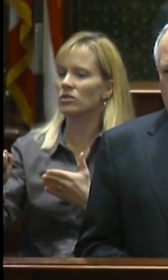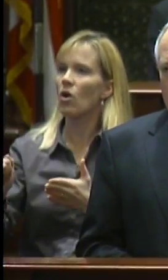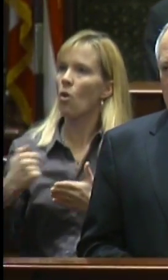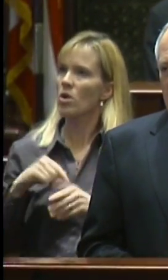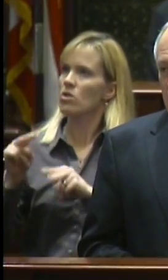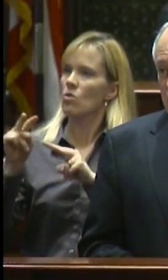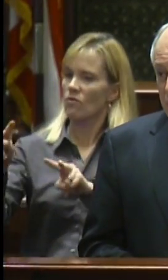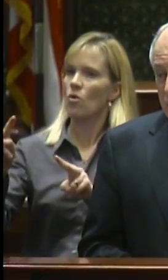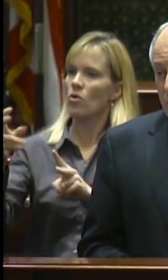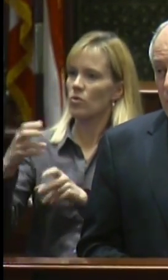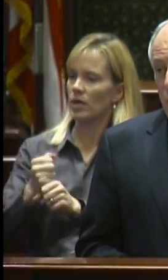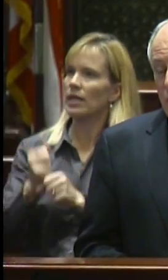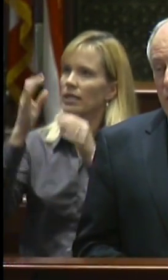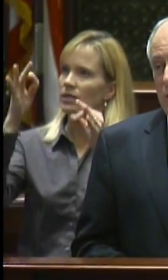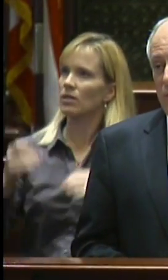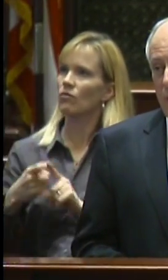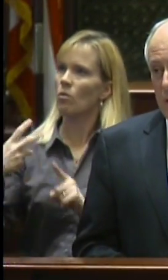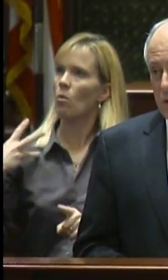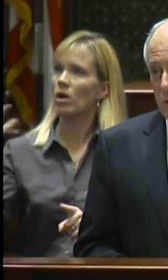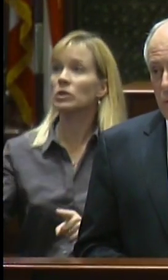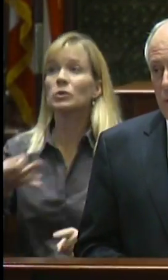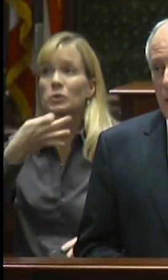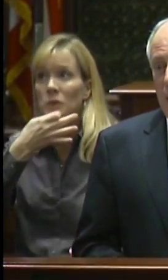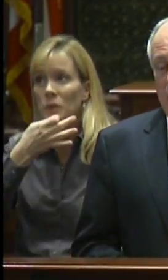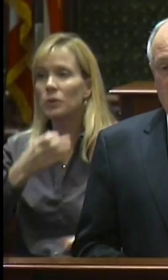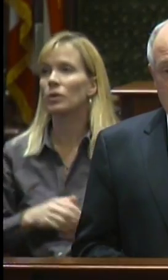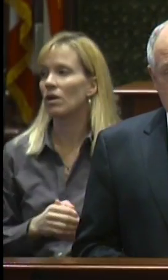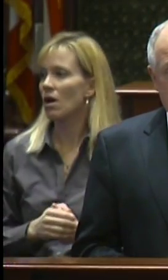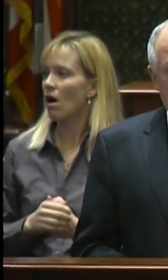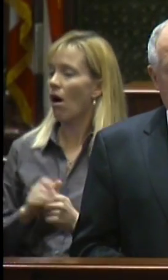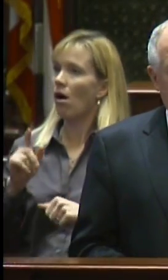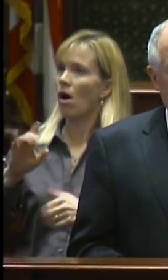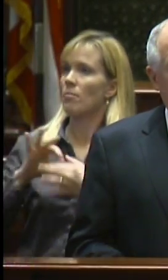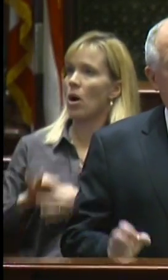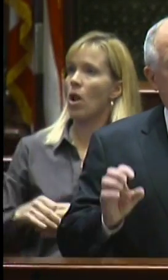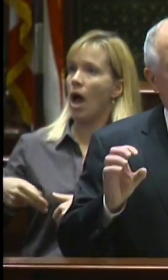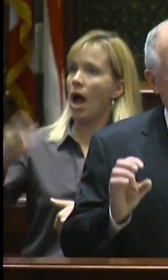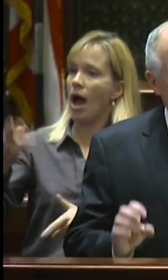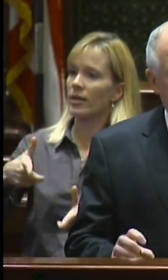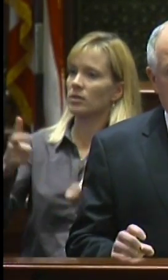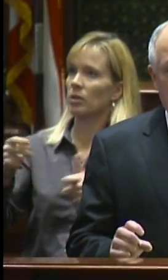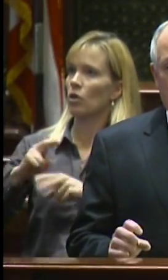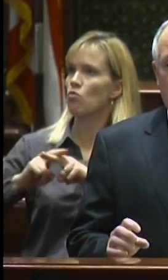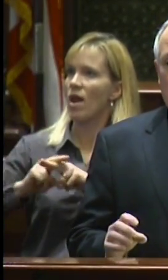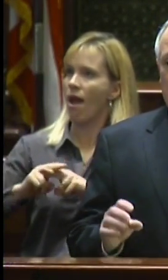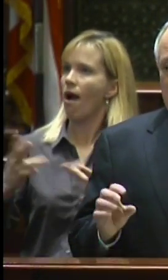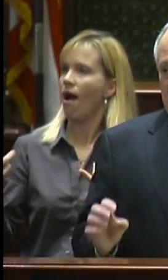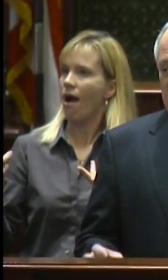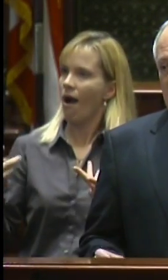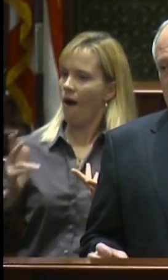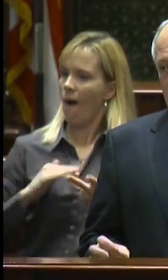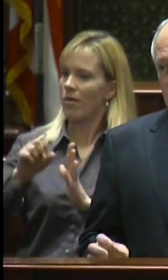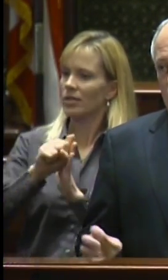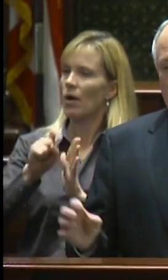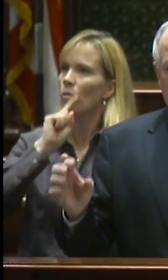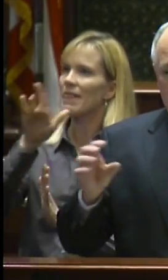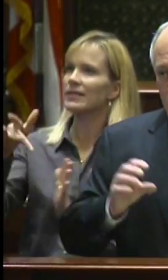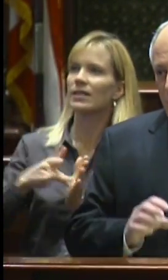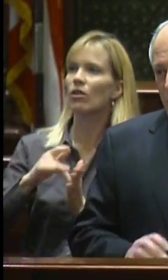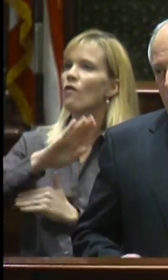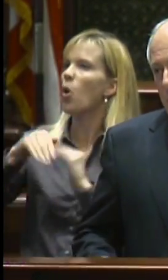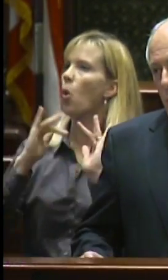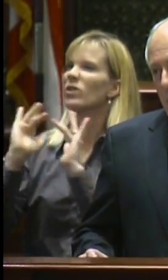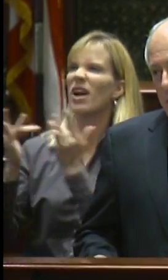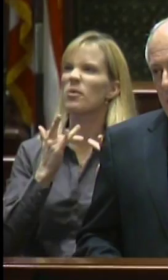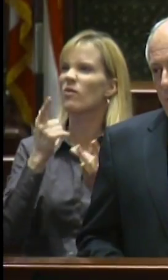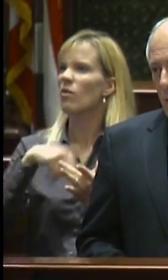look forward to getting a decision from Washington very soon on a high-speed rail network where our state is the center of the whole network